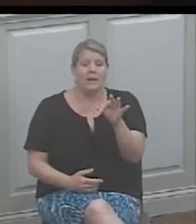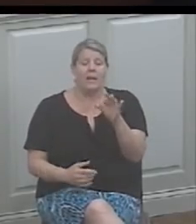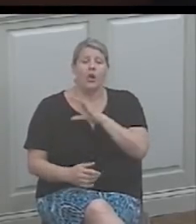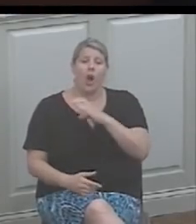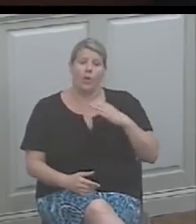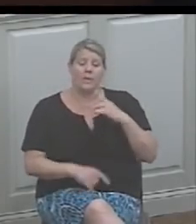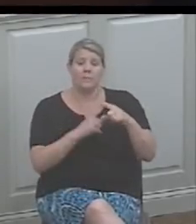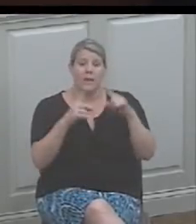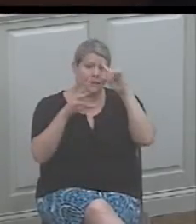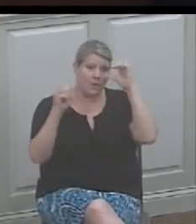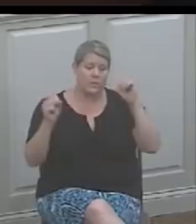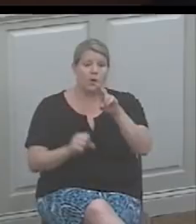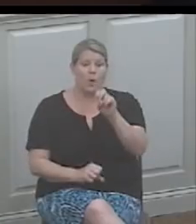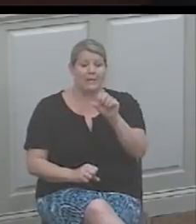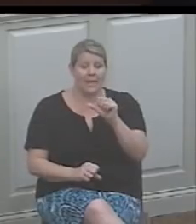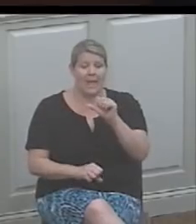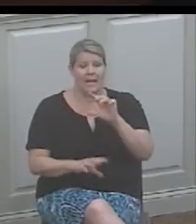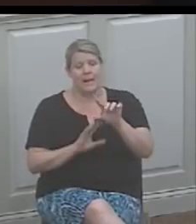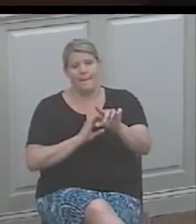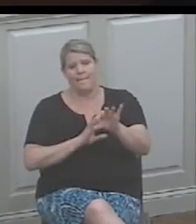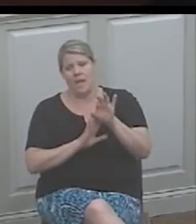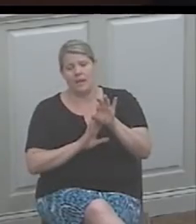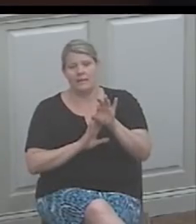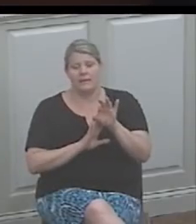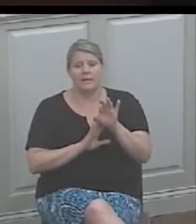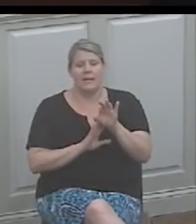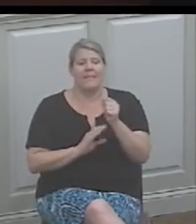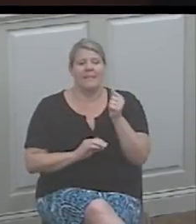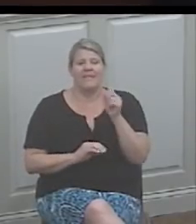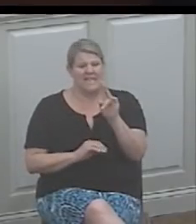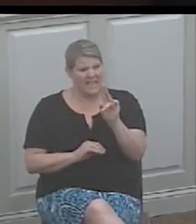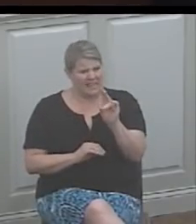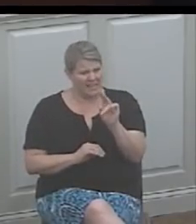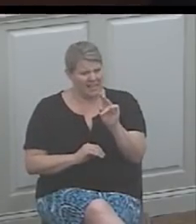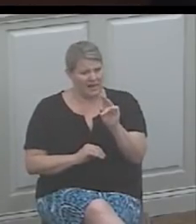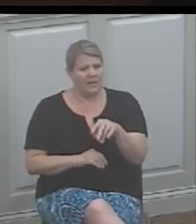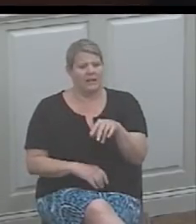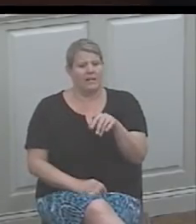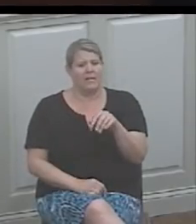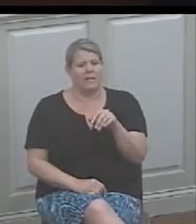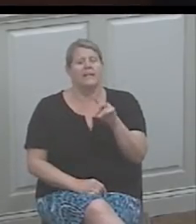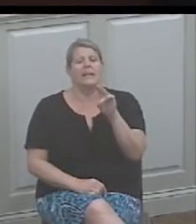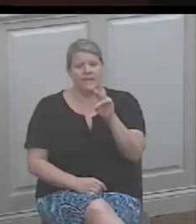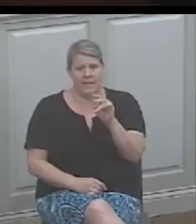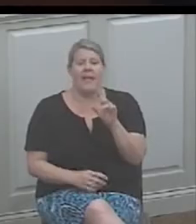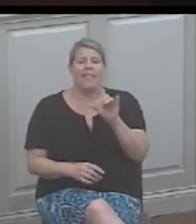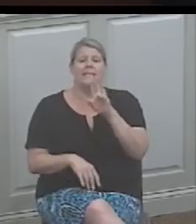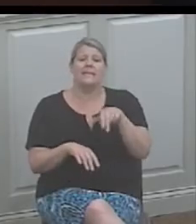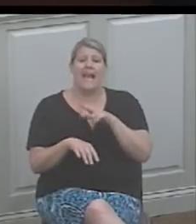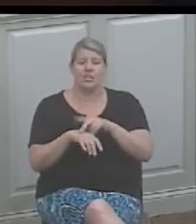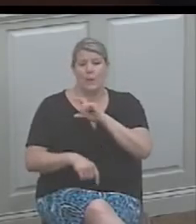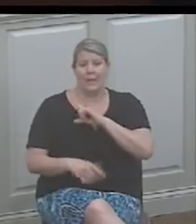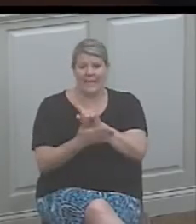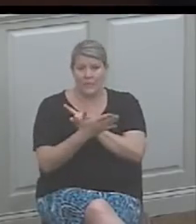United States have designated May 15th as Peace Officers Memorial Day, and the week in which May 15th falls as National Police